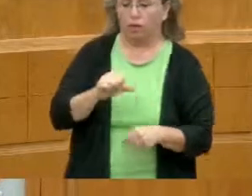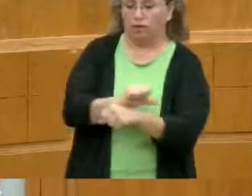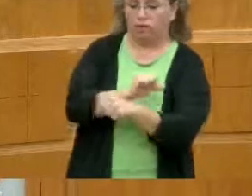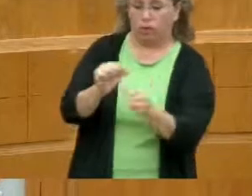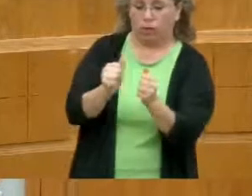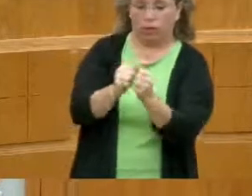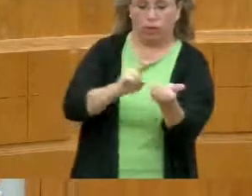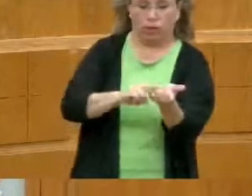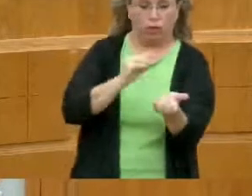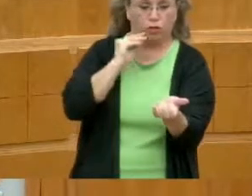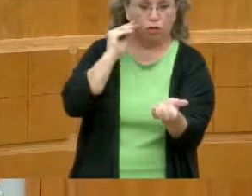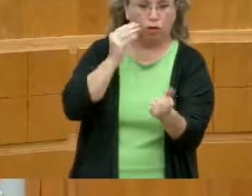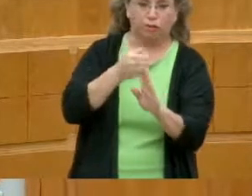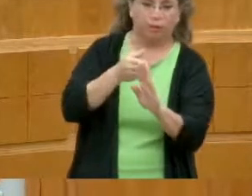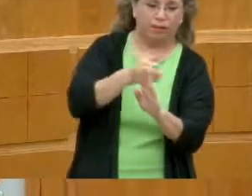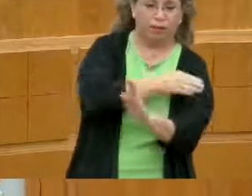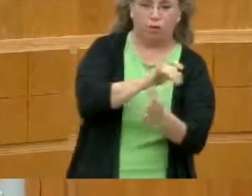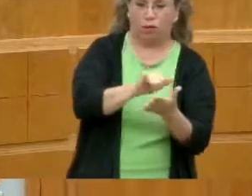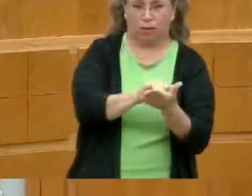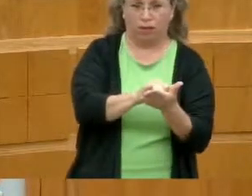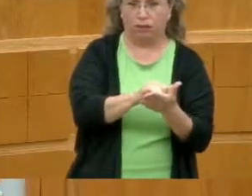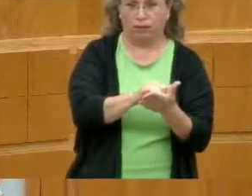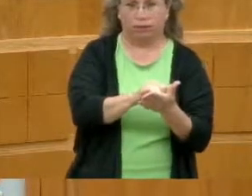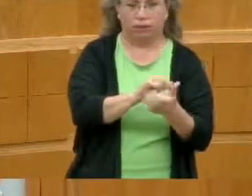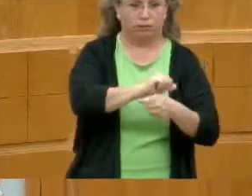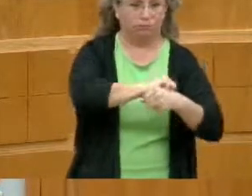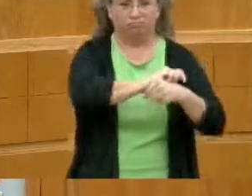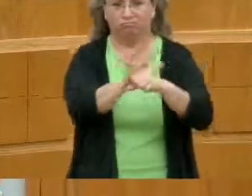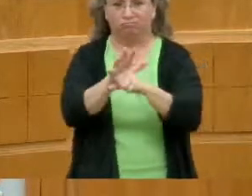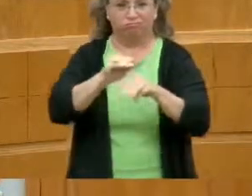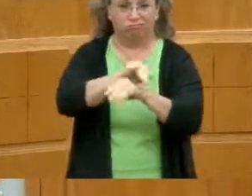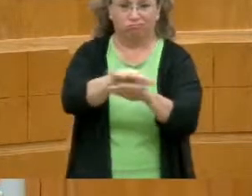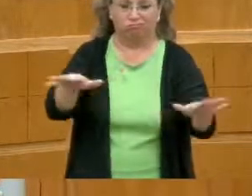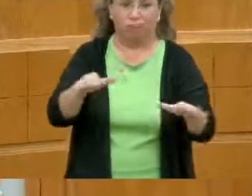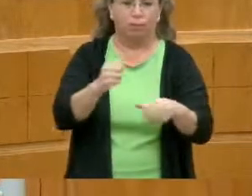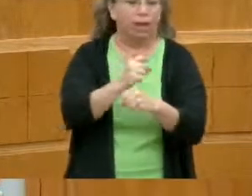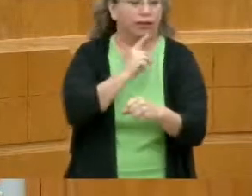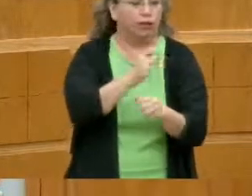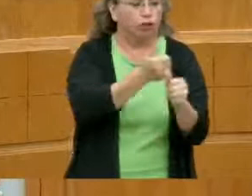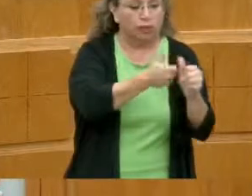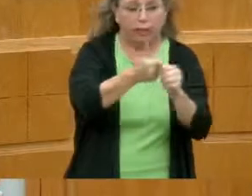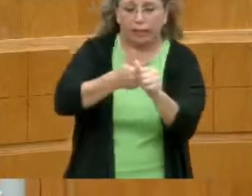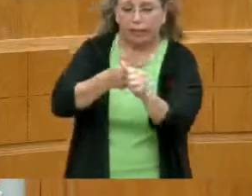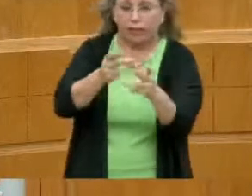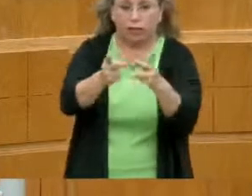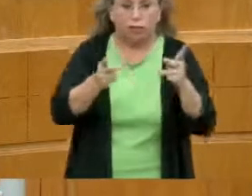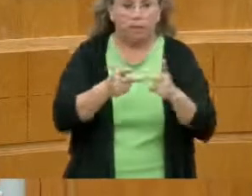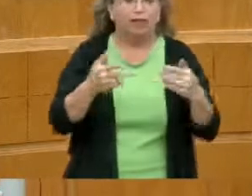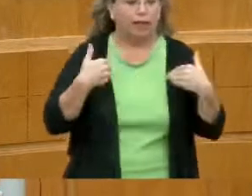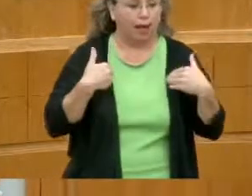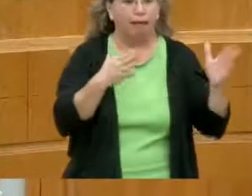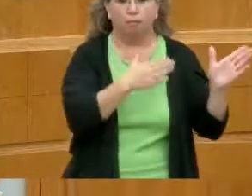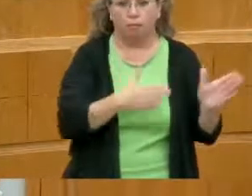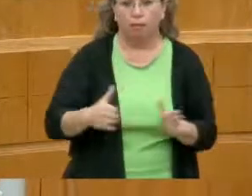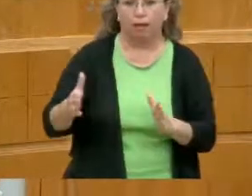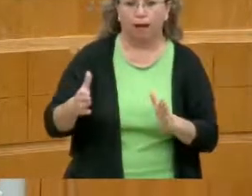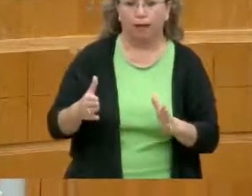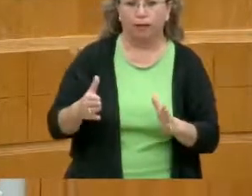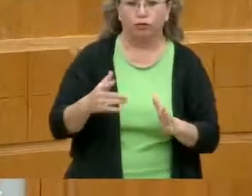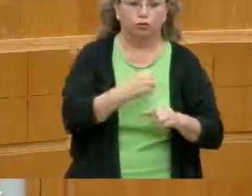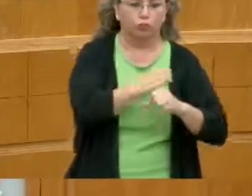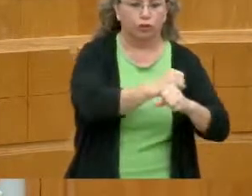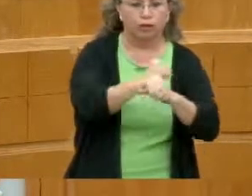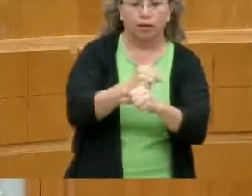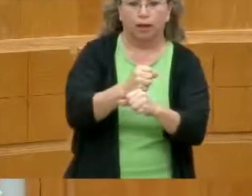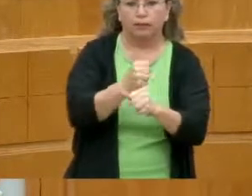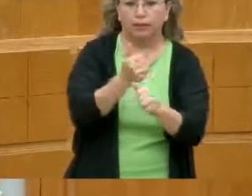to ensure that each facility had a plan to protect the health of each resident and staff. We continue to appeal to